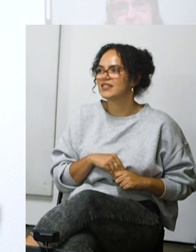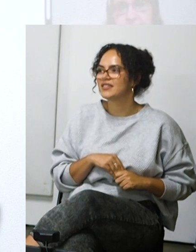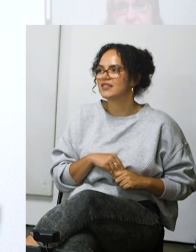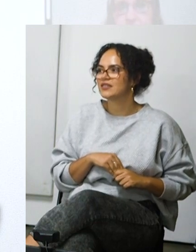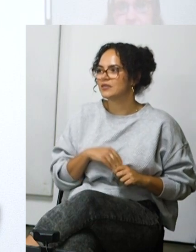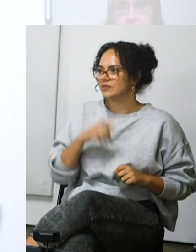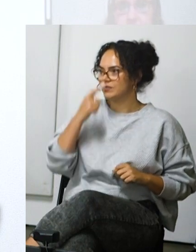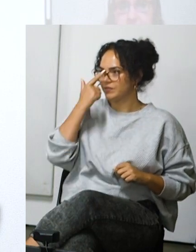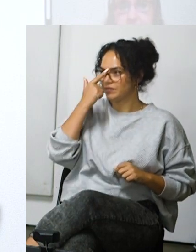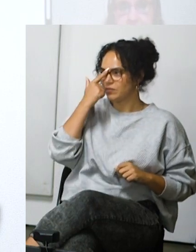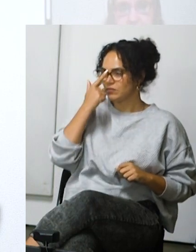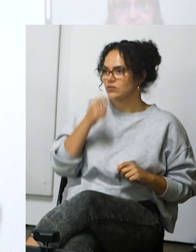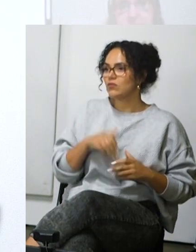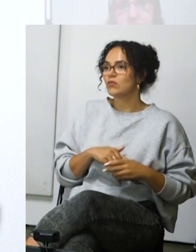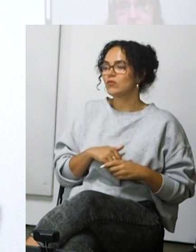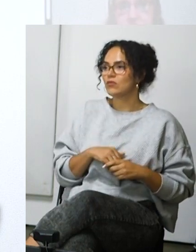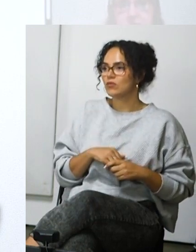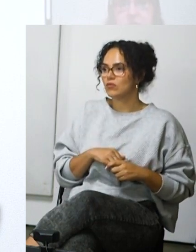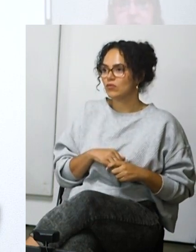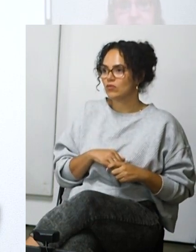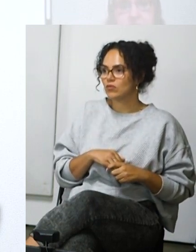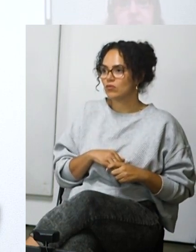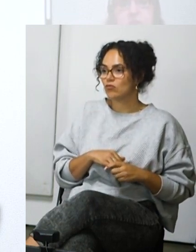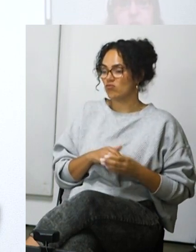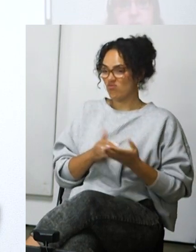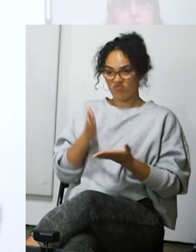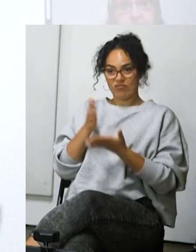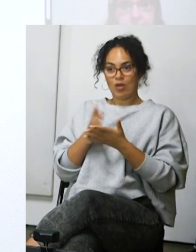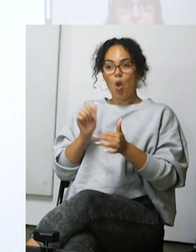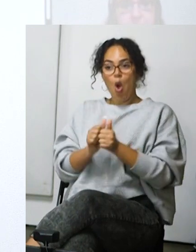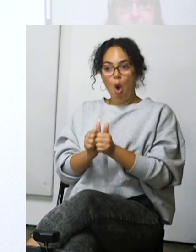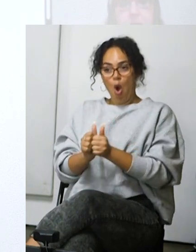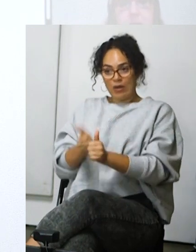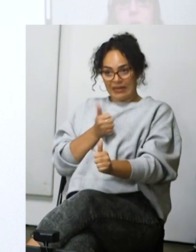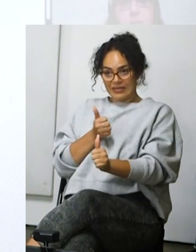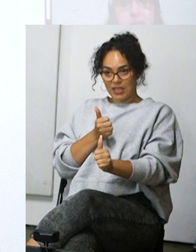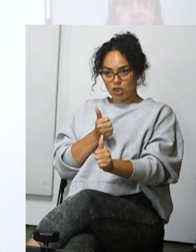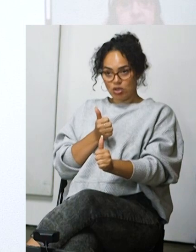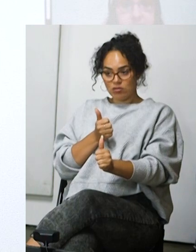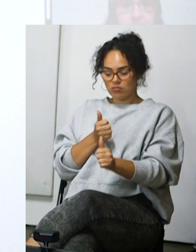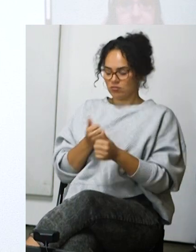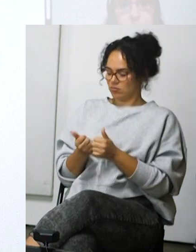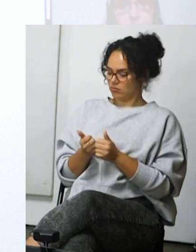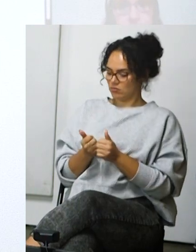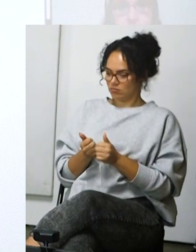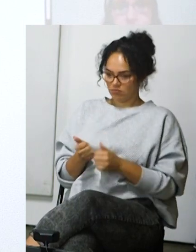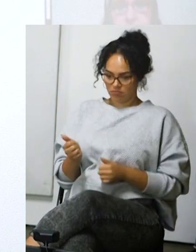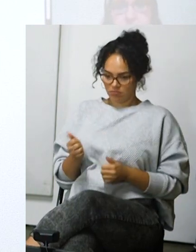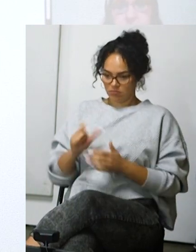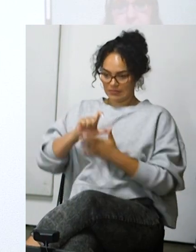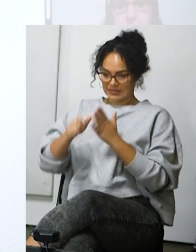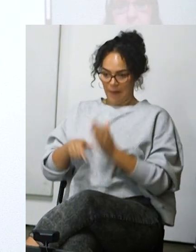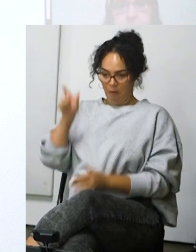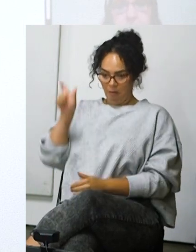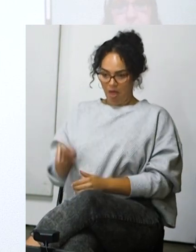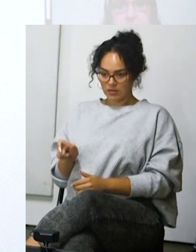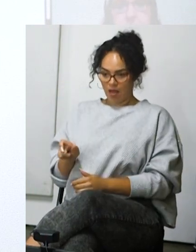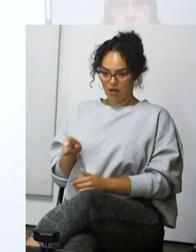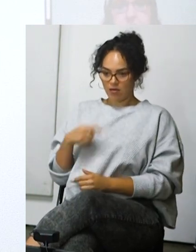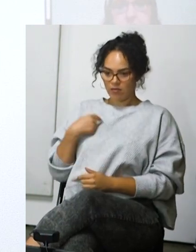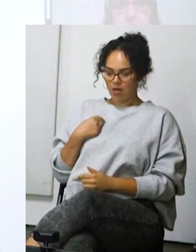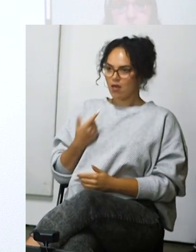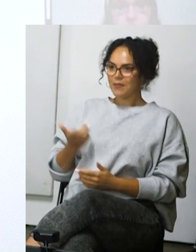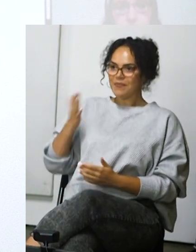that organizations are actually centering the needs of disabled people or bringing us in as equal partners.